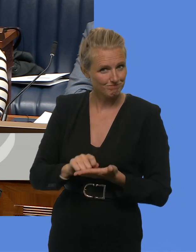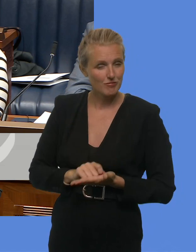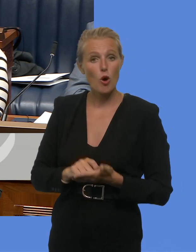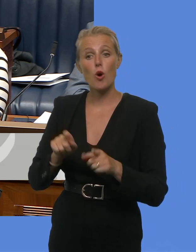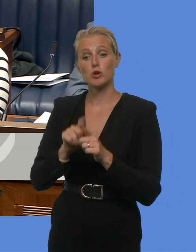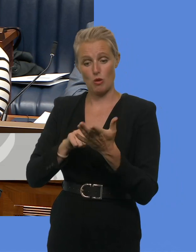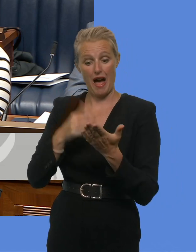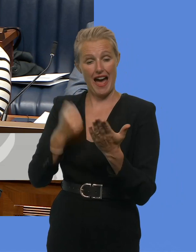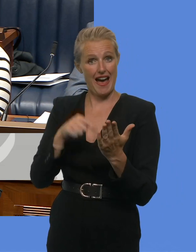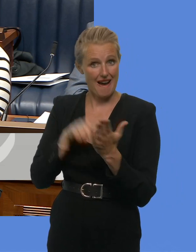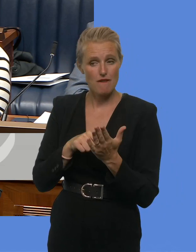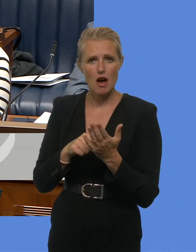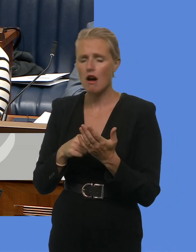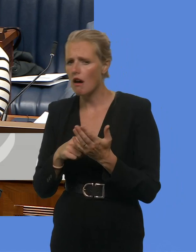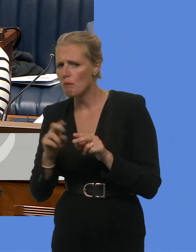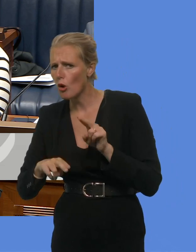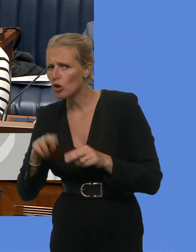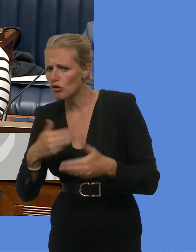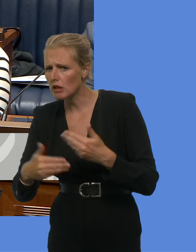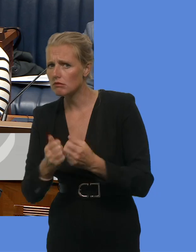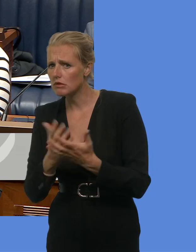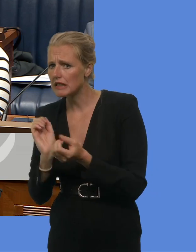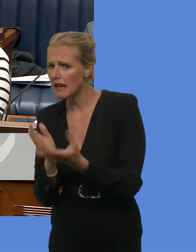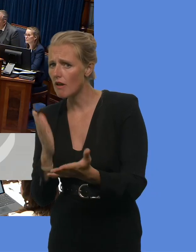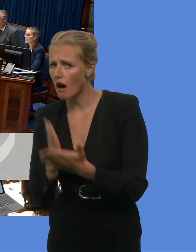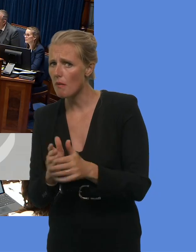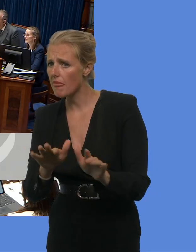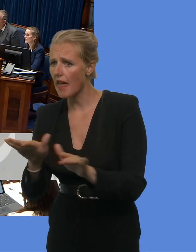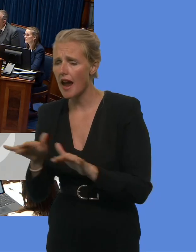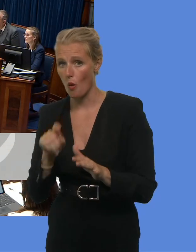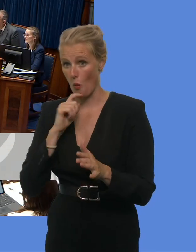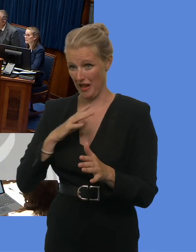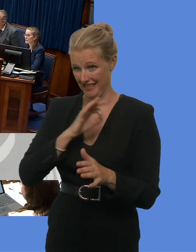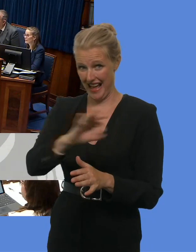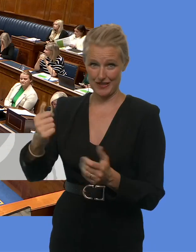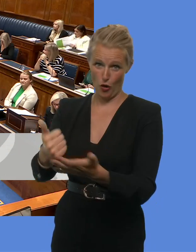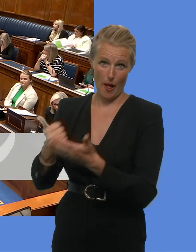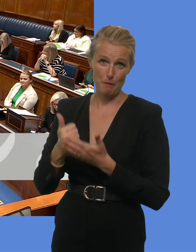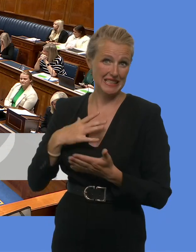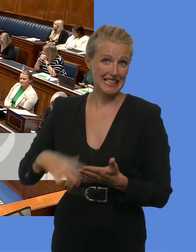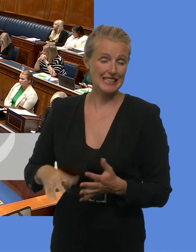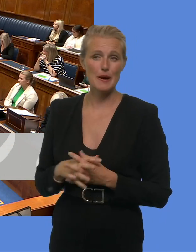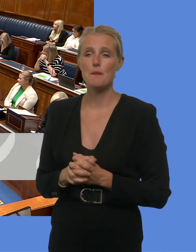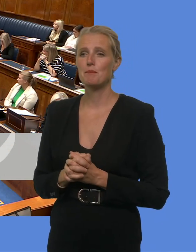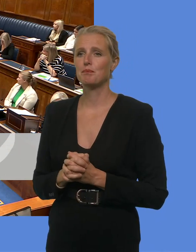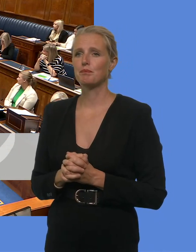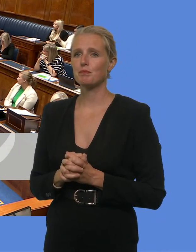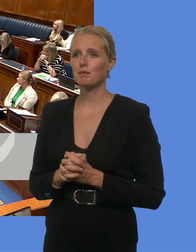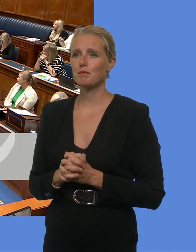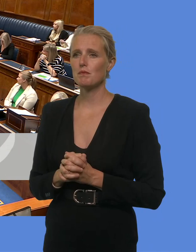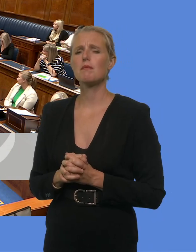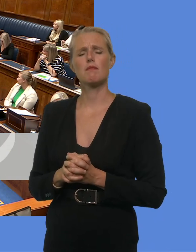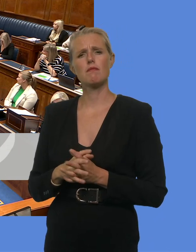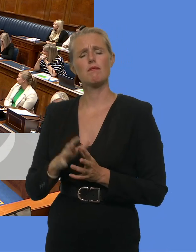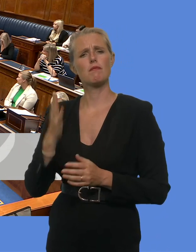that in relation to progress and to ensure that delivery on the ground. Matthew O'Toole. On Deputy First Minister, I